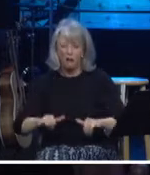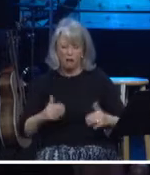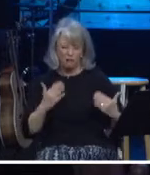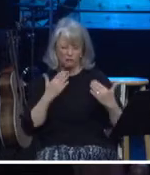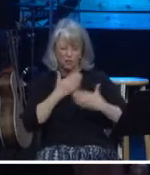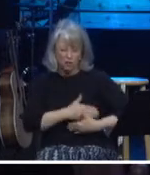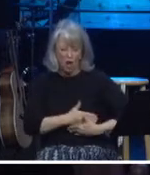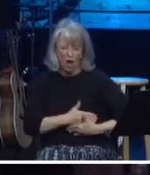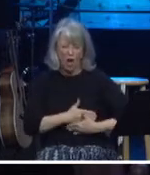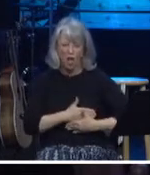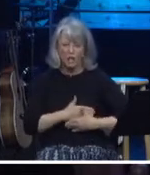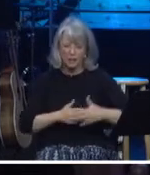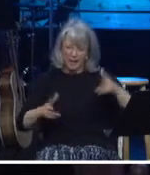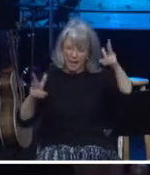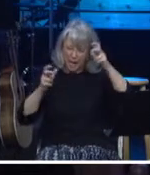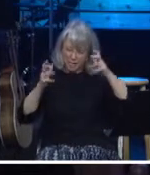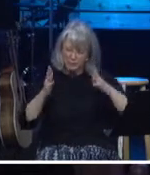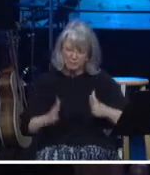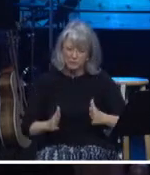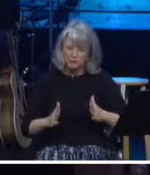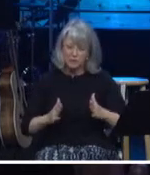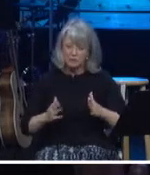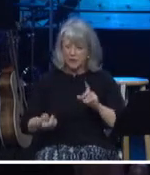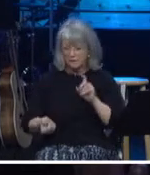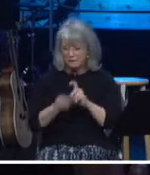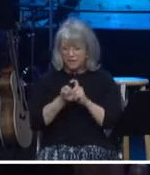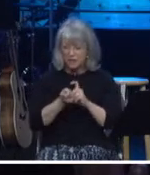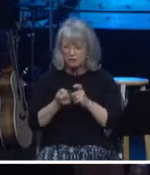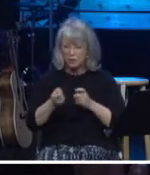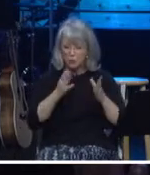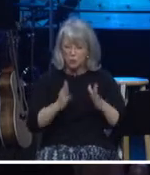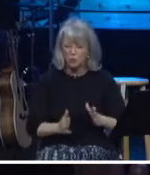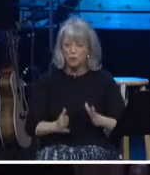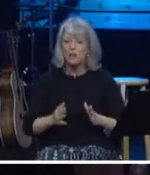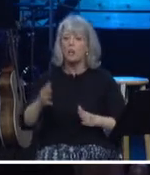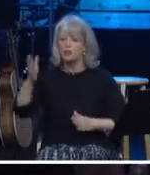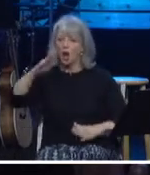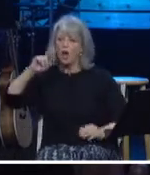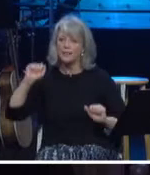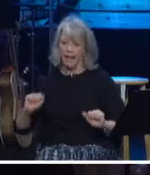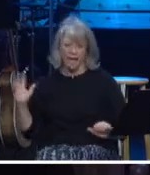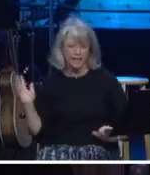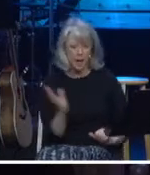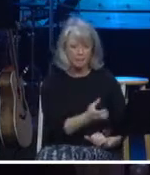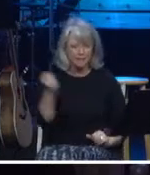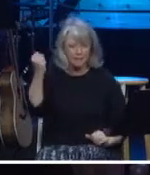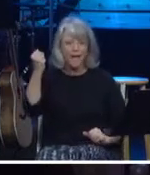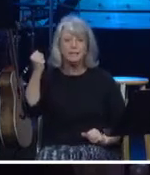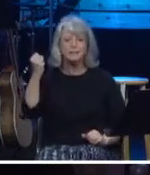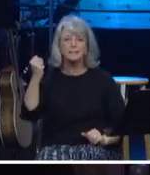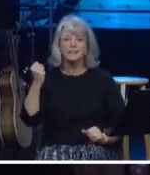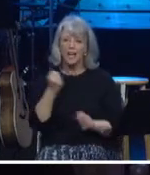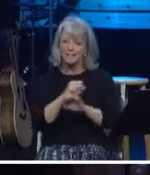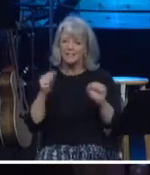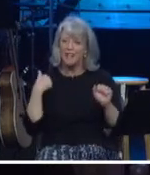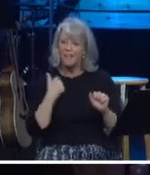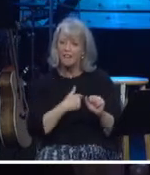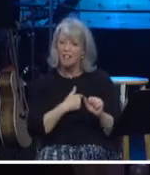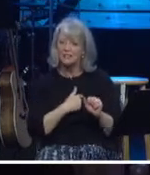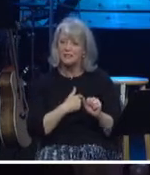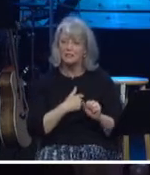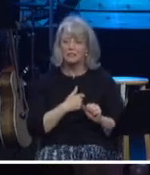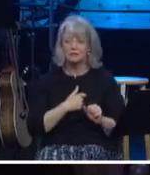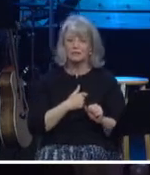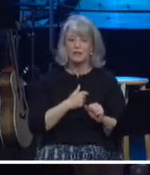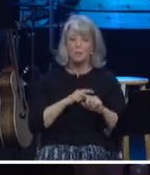ruler. Only God can rescue us. We are at war with God. God will